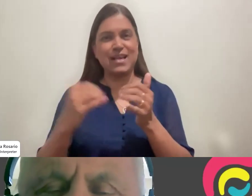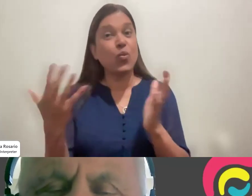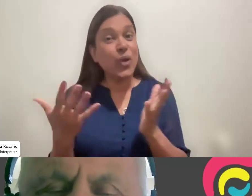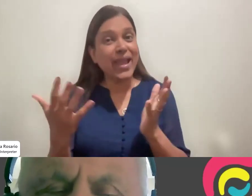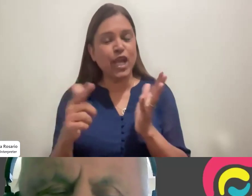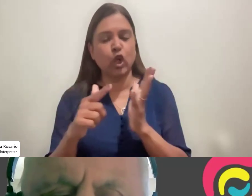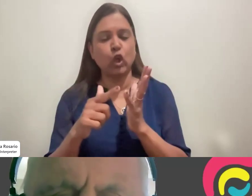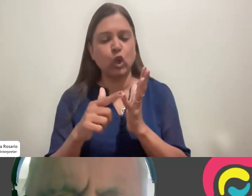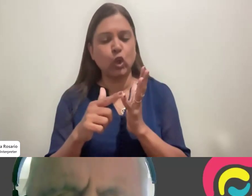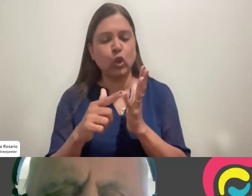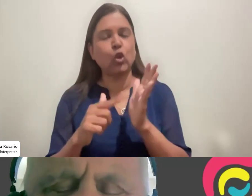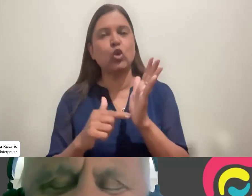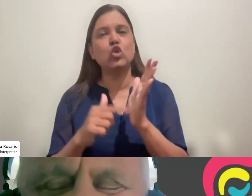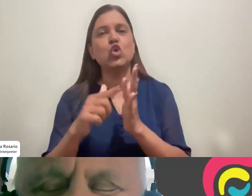Neil.